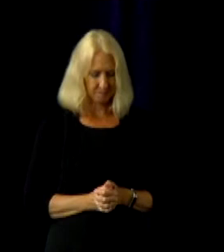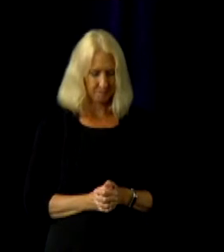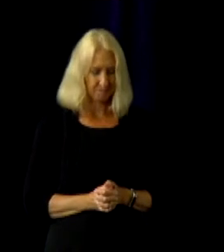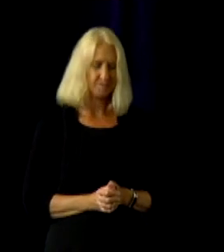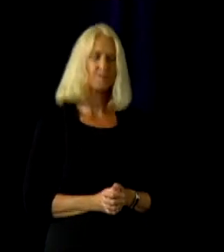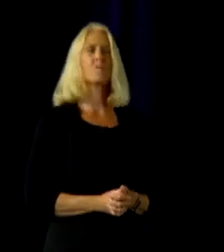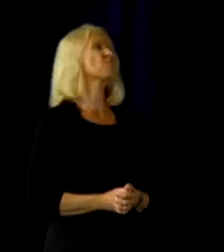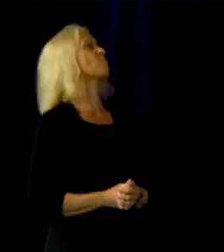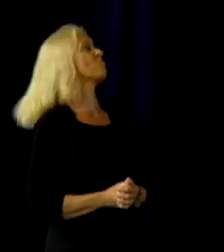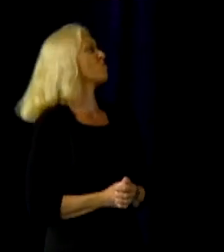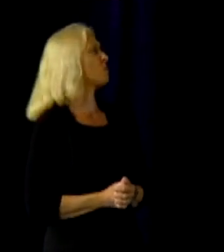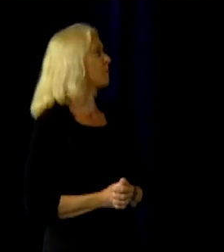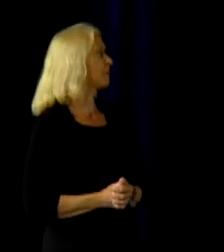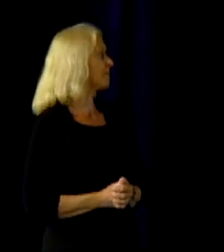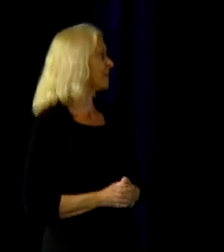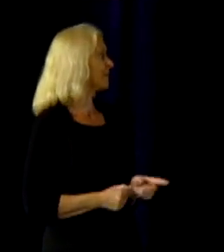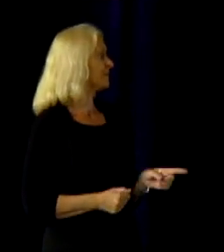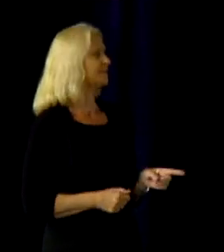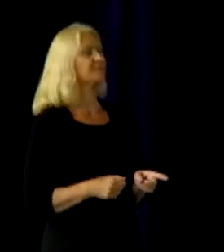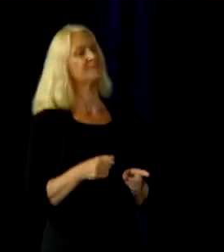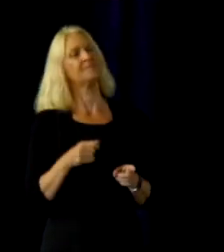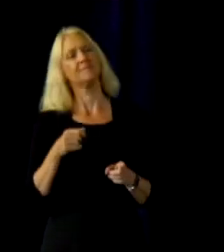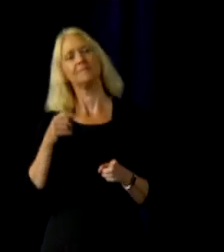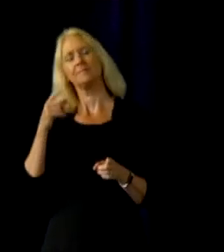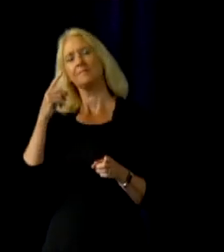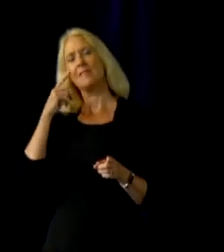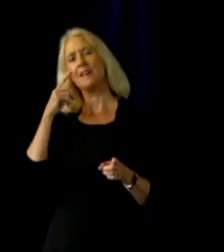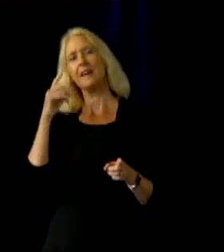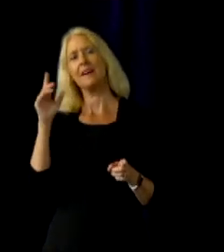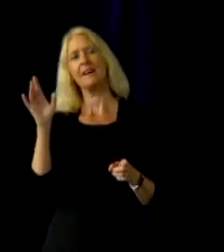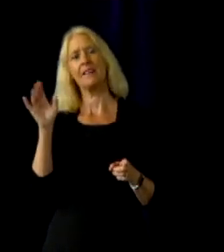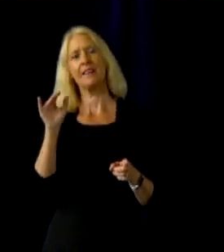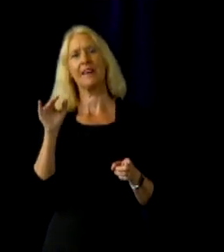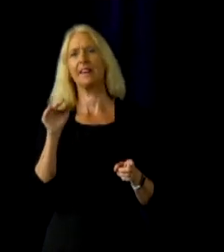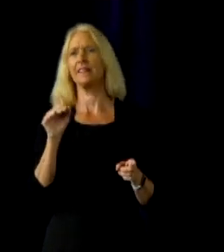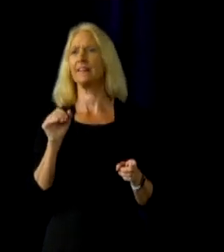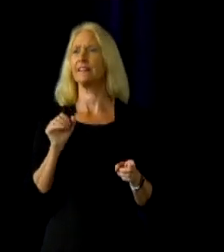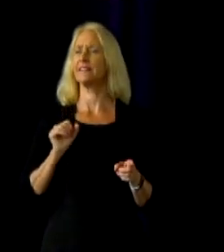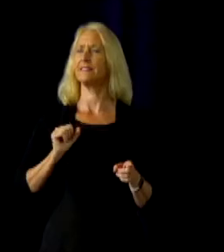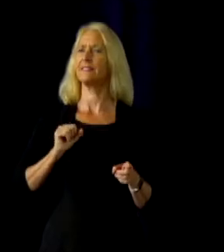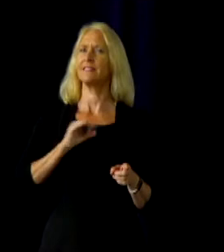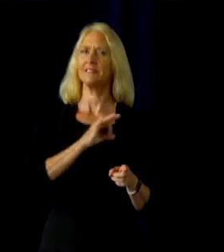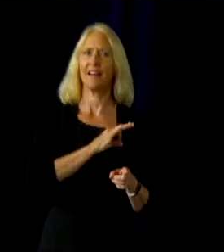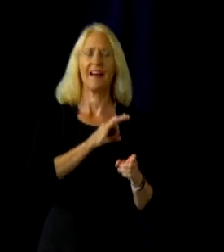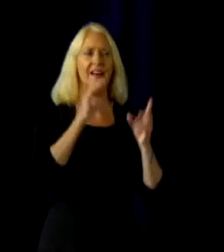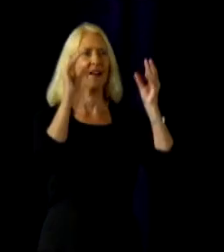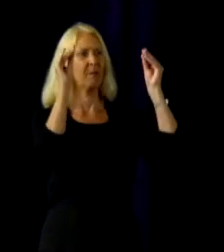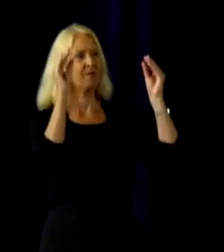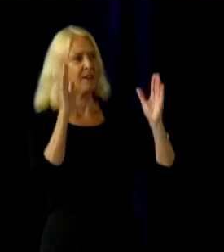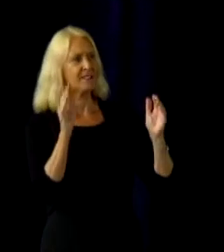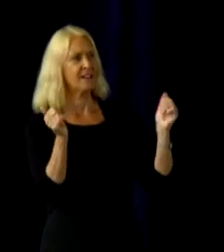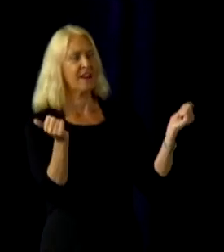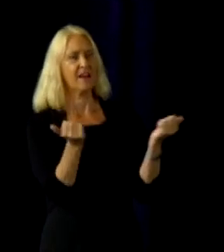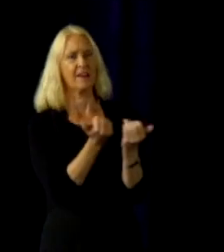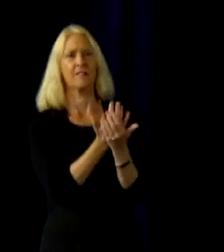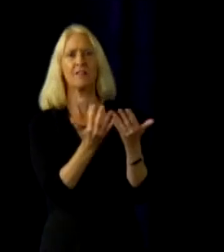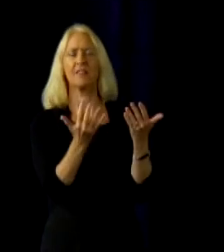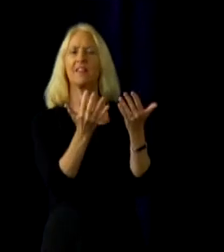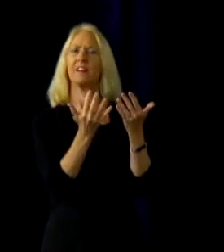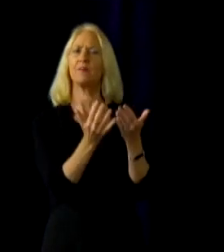So, I believe that as faculty, staff, professors and all, I think it's important to